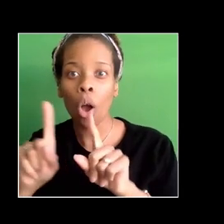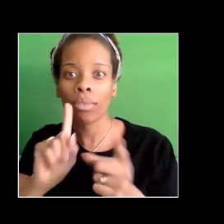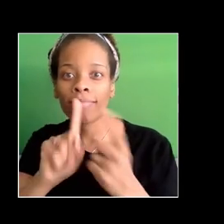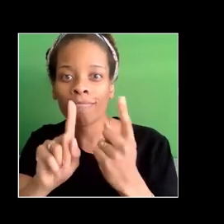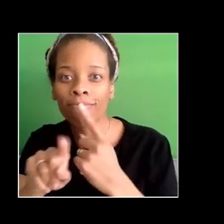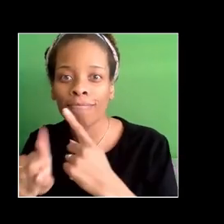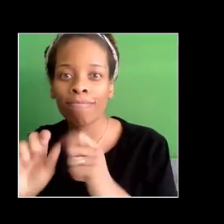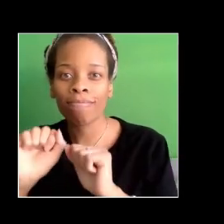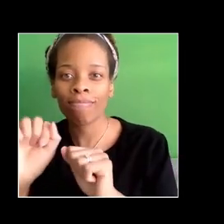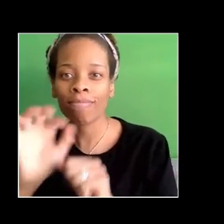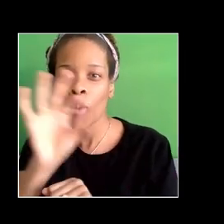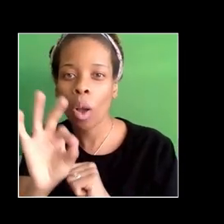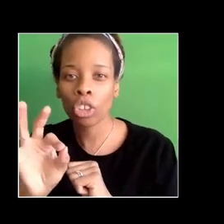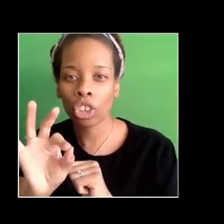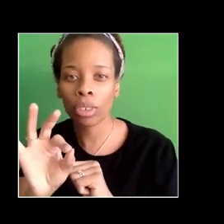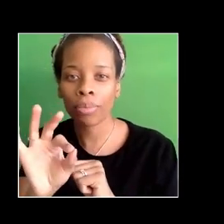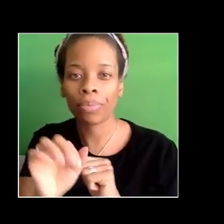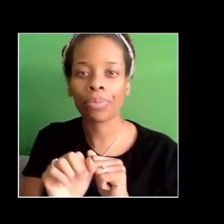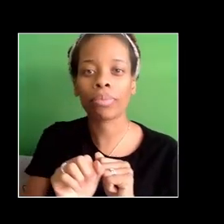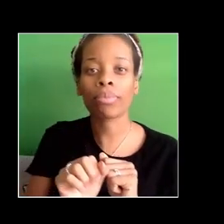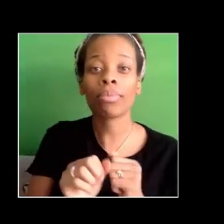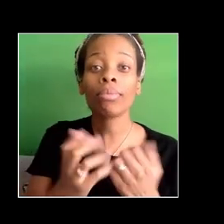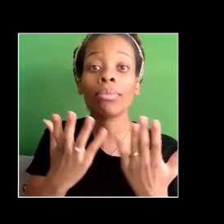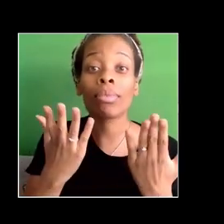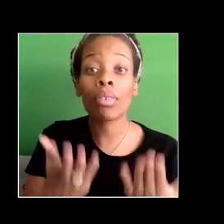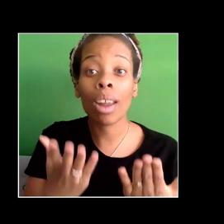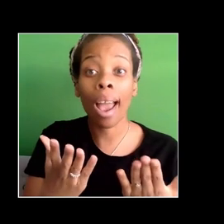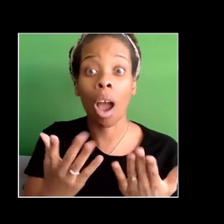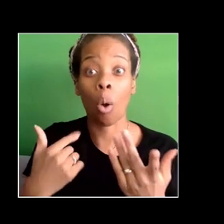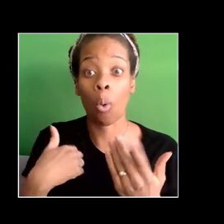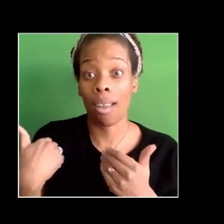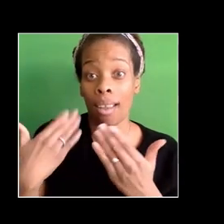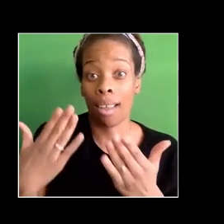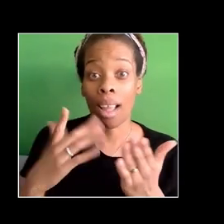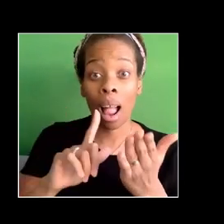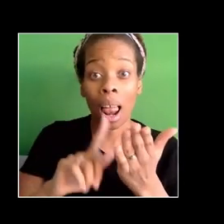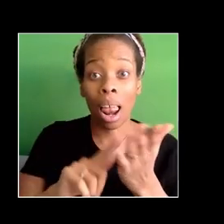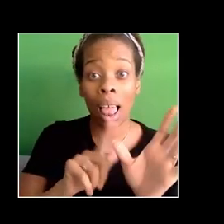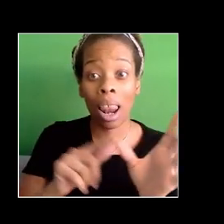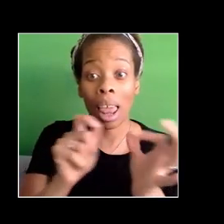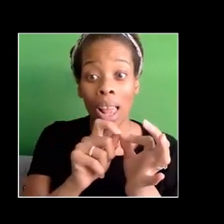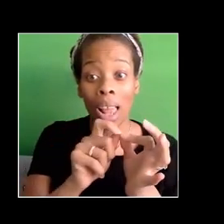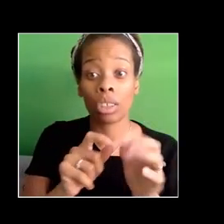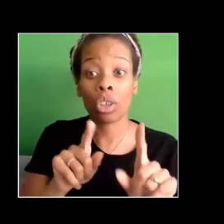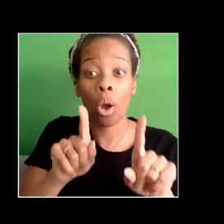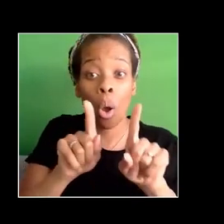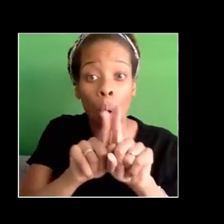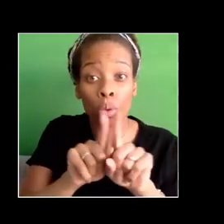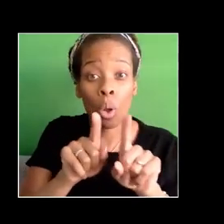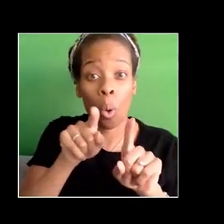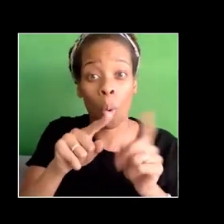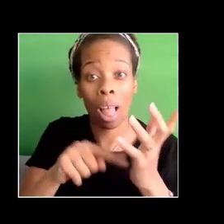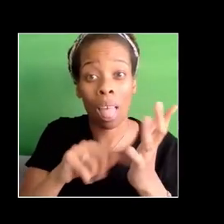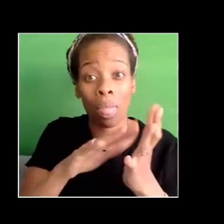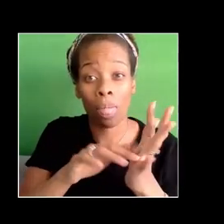And so I'll hand over now to Lynette and Thelma, and director, curator and artist who have worked together,